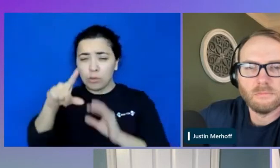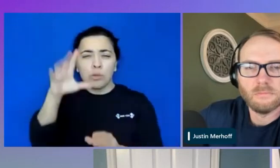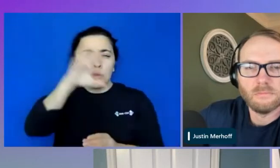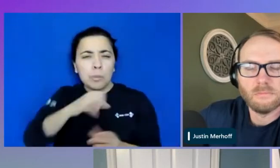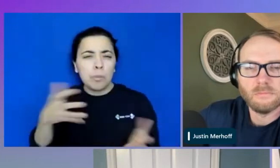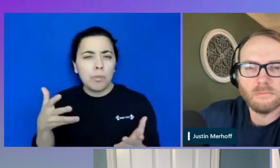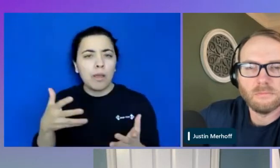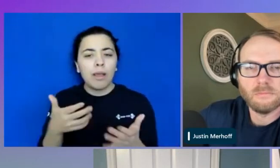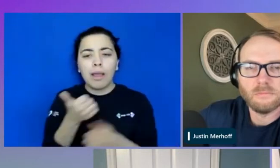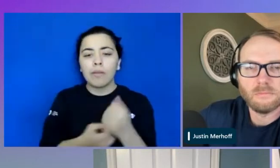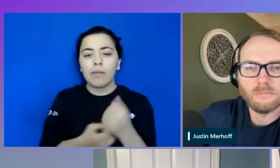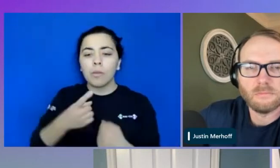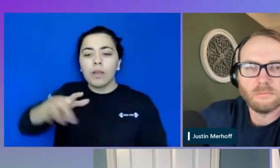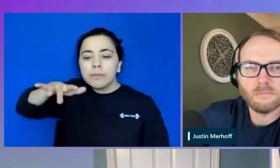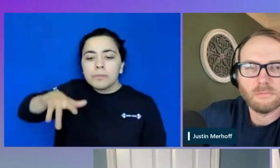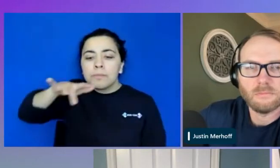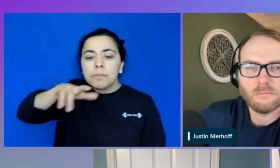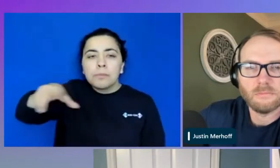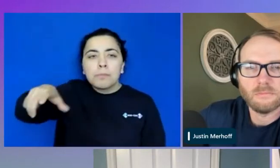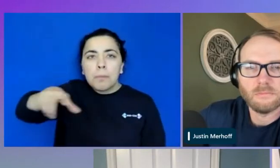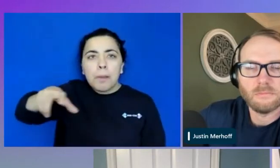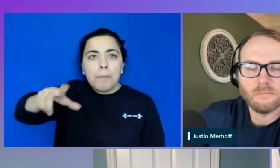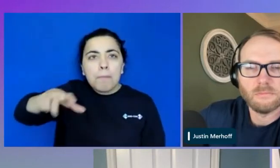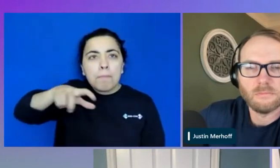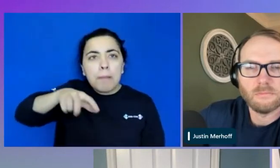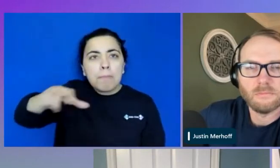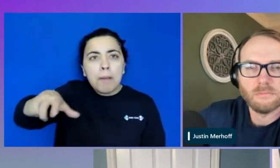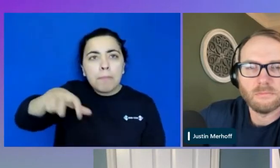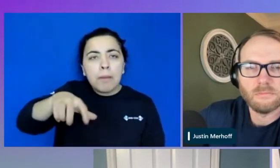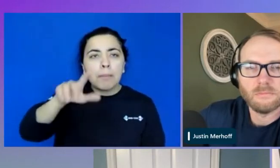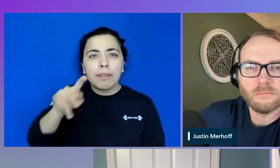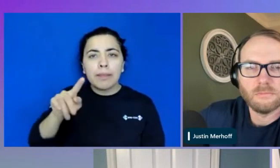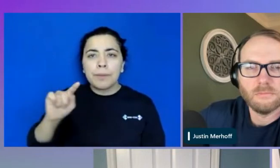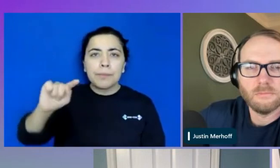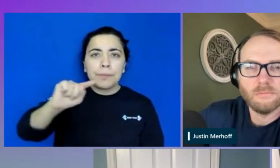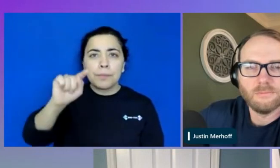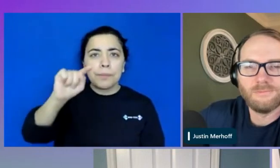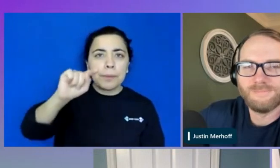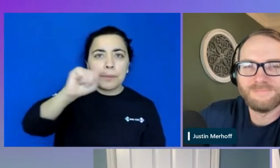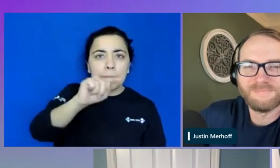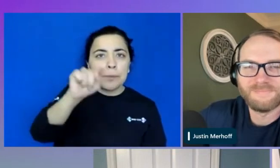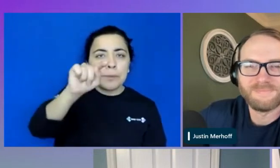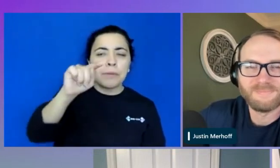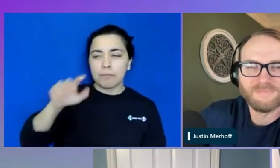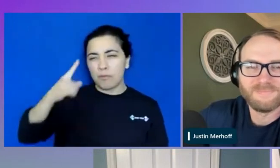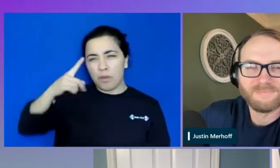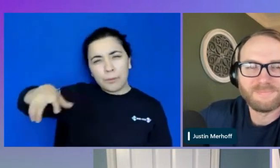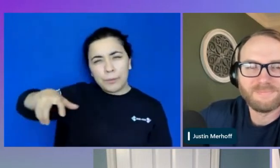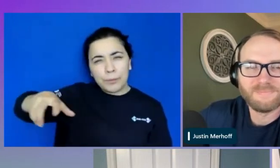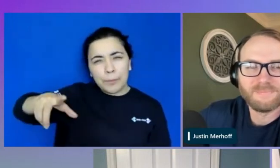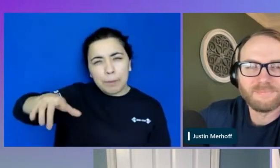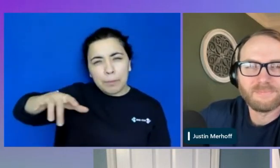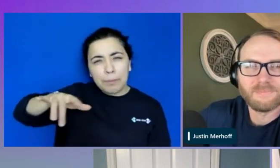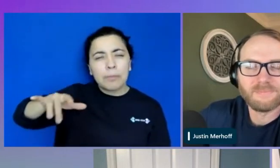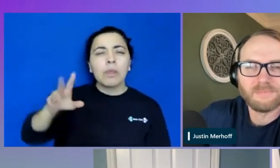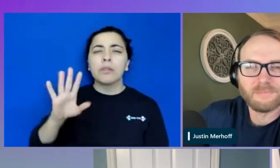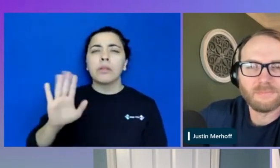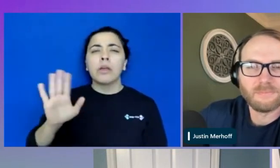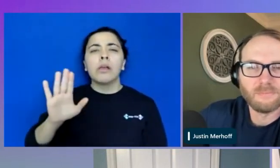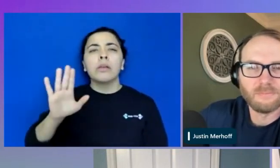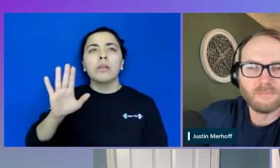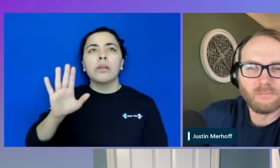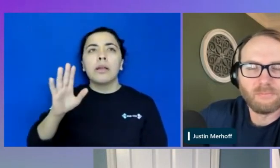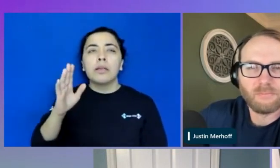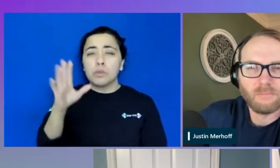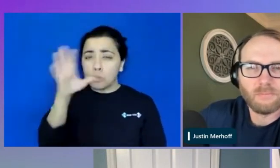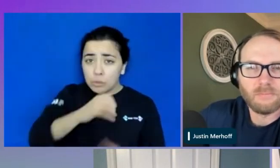using a mouse to hover over the link, or if you assume that everyone is going to be able to see, be